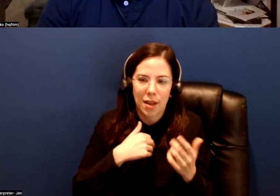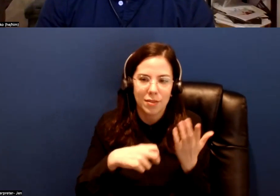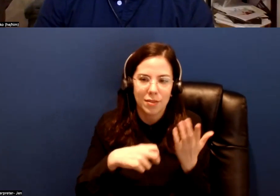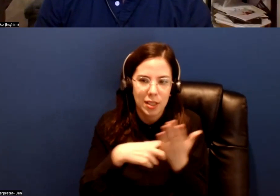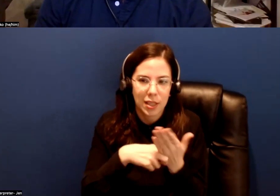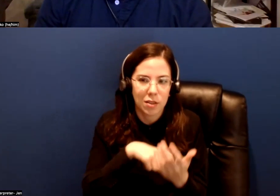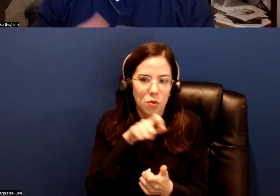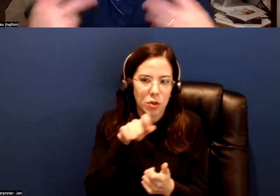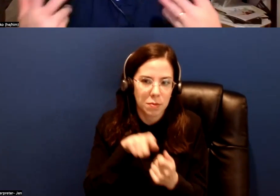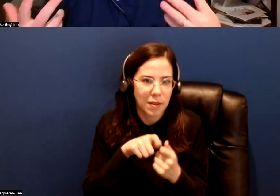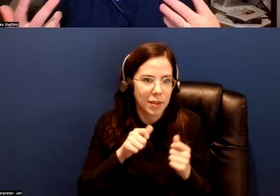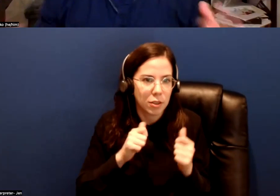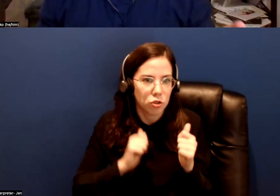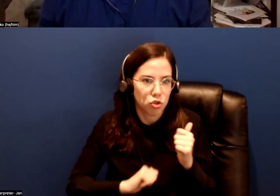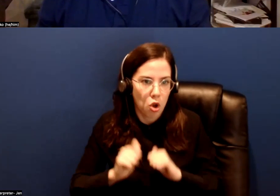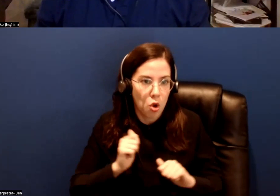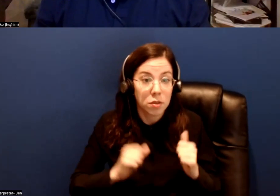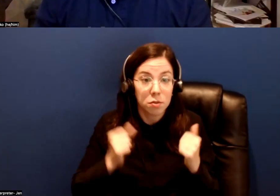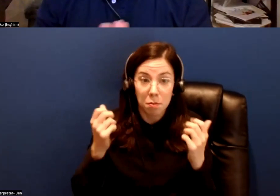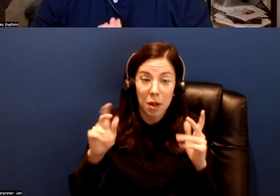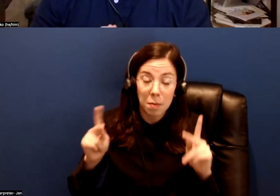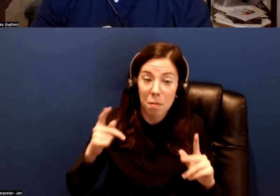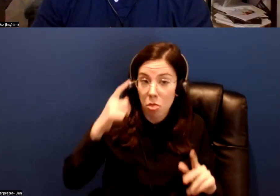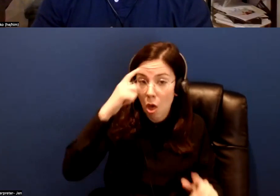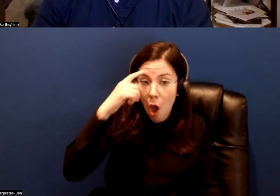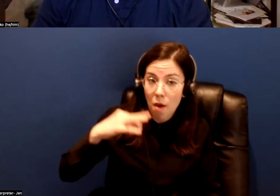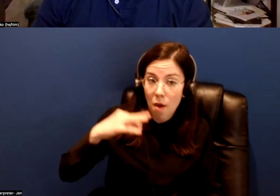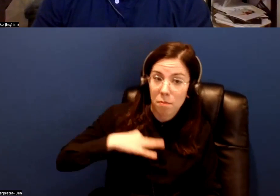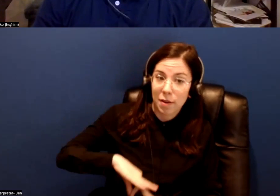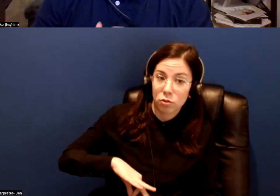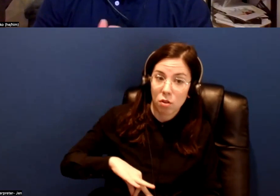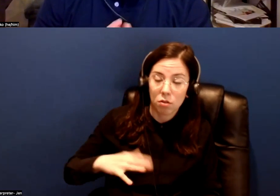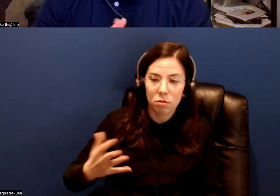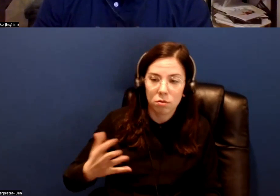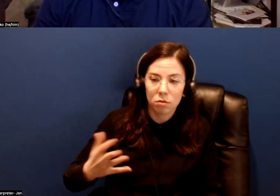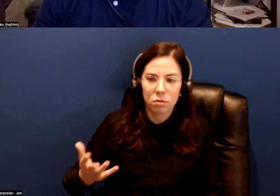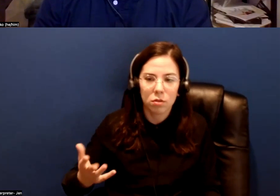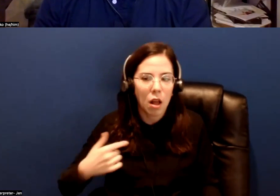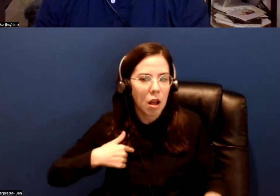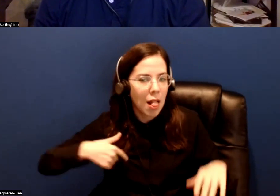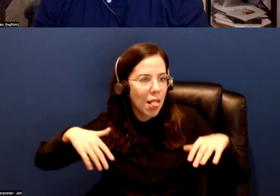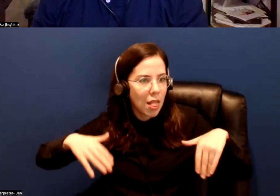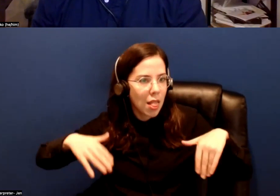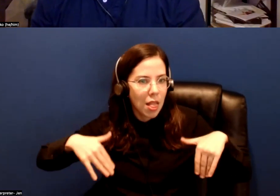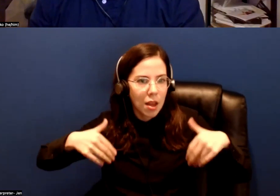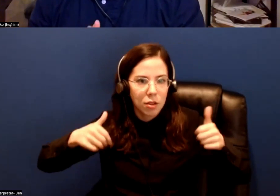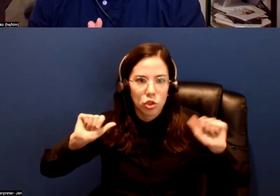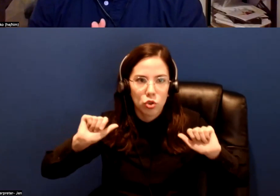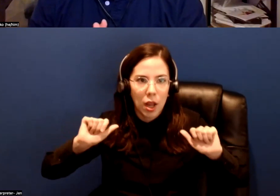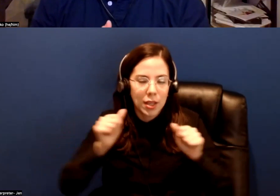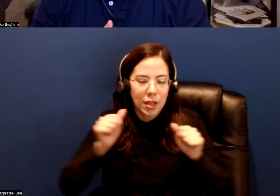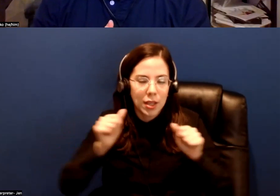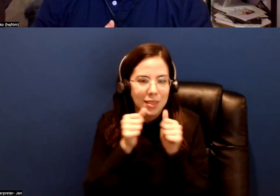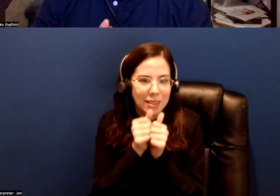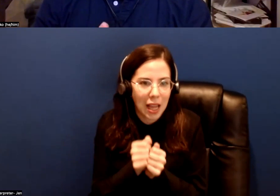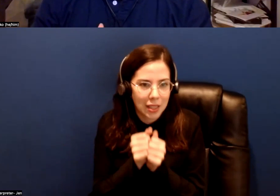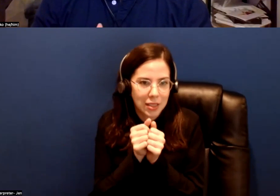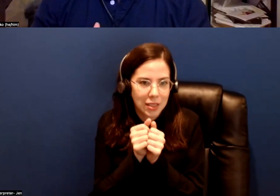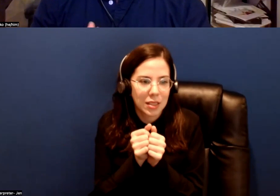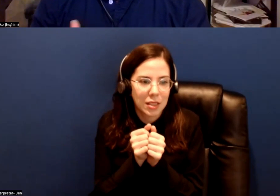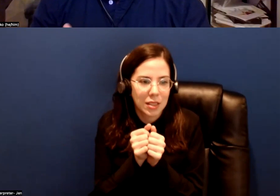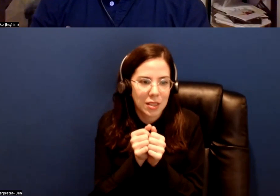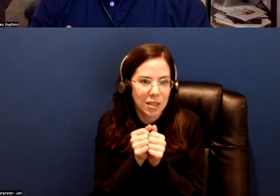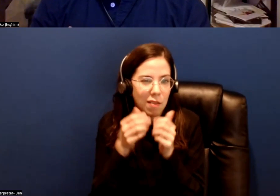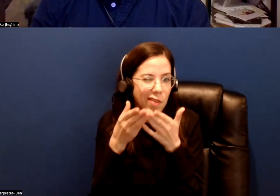performances. Many people found that helpful. I have not tried text messaging as a